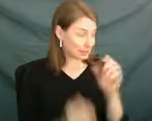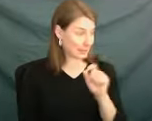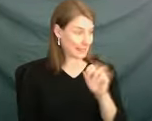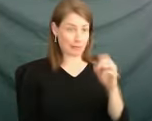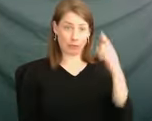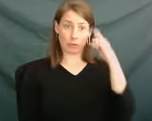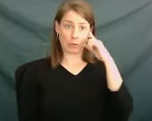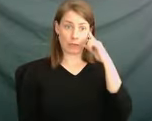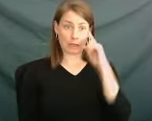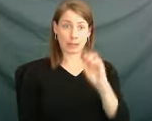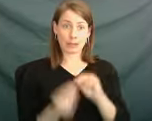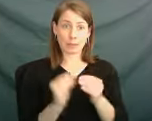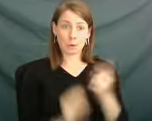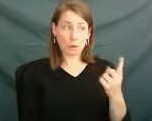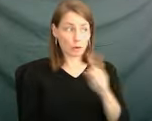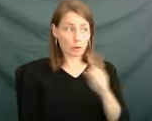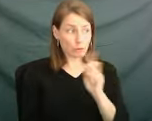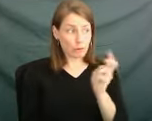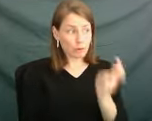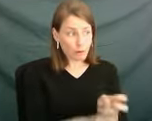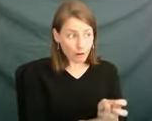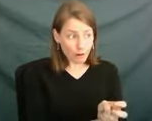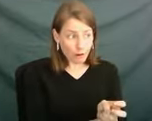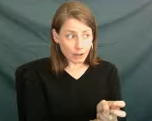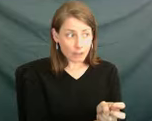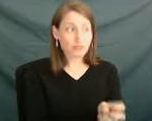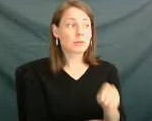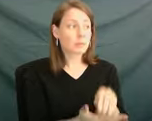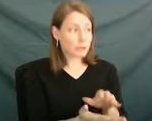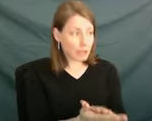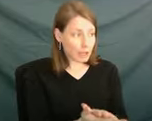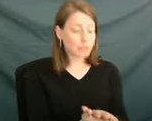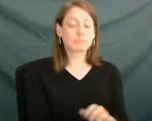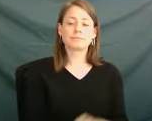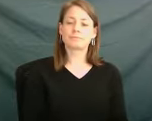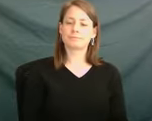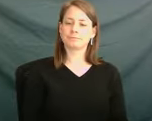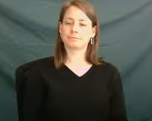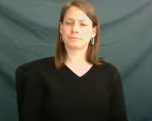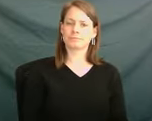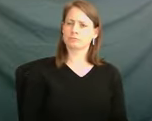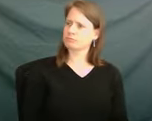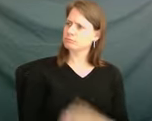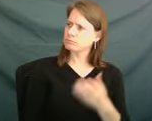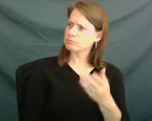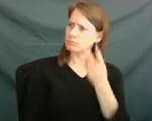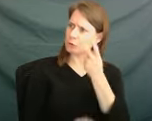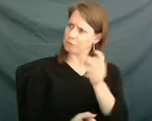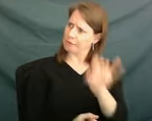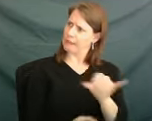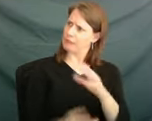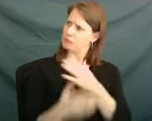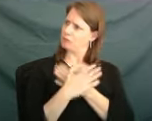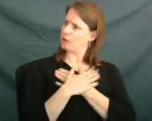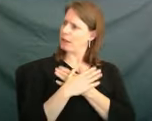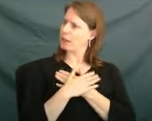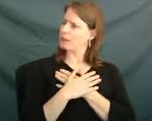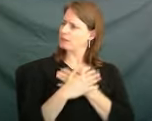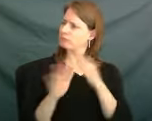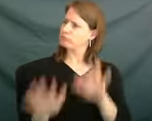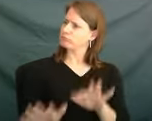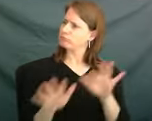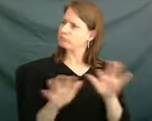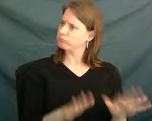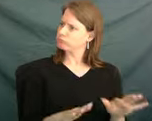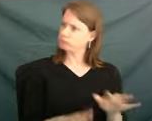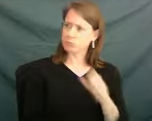See, that's a pretty relaxed person, isn't it? You're not stressing, your voice isn't raised, you look and feel as though